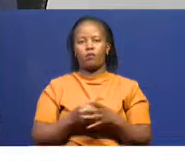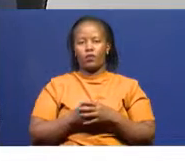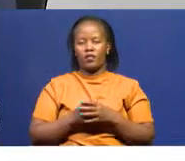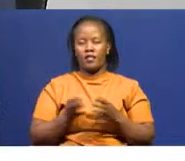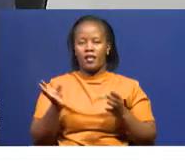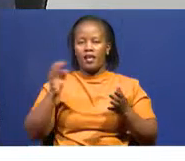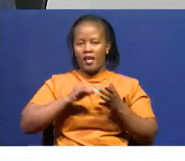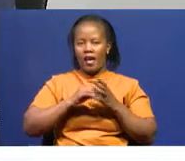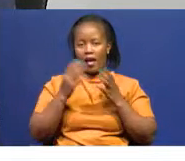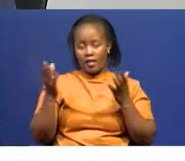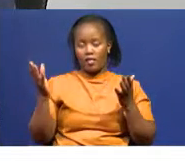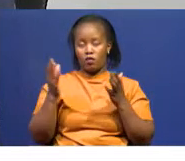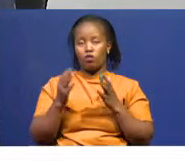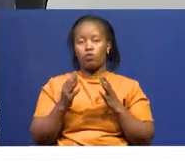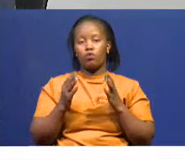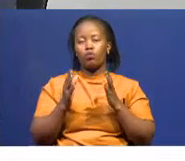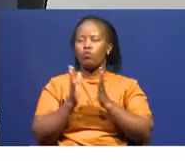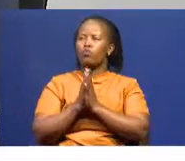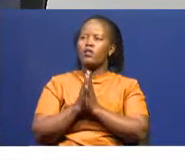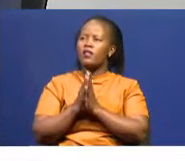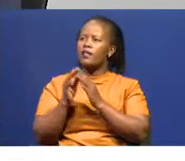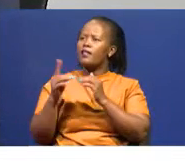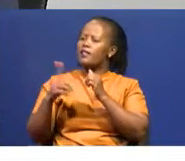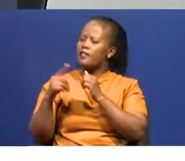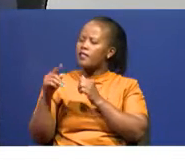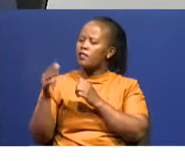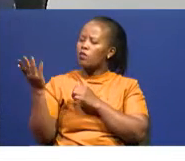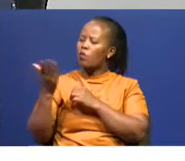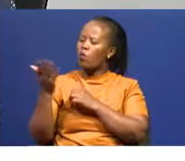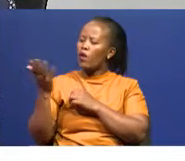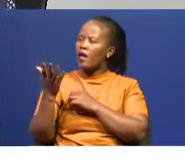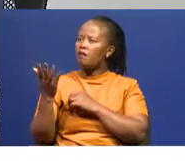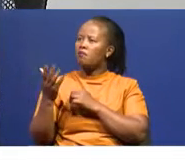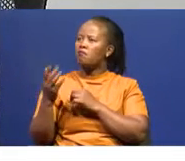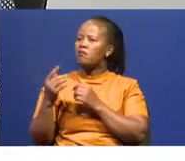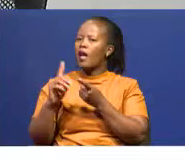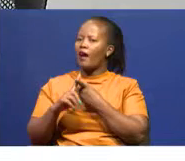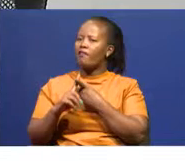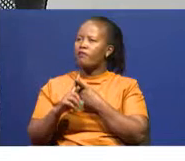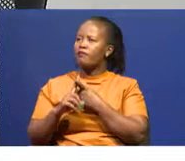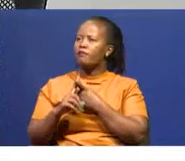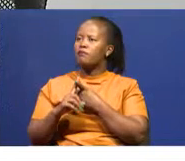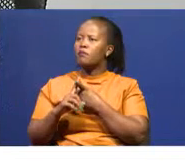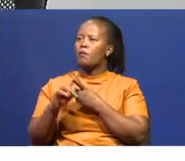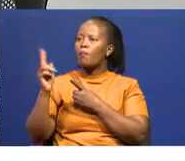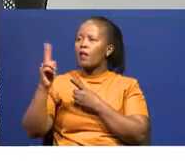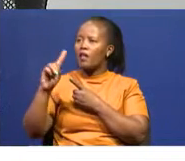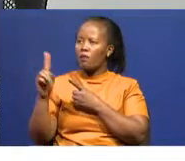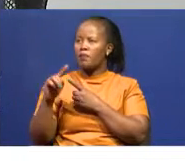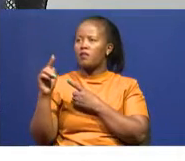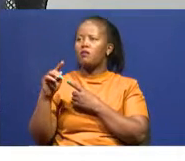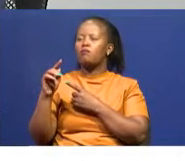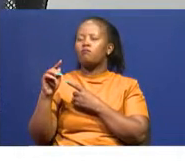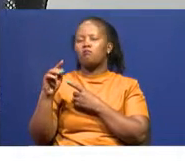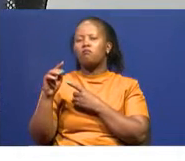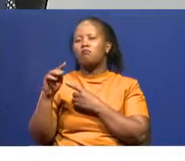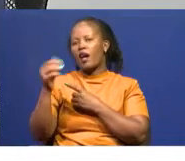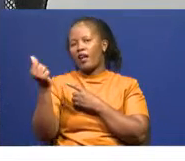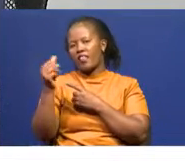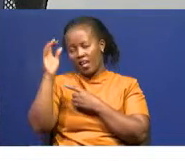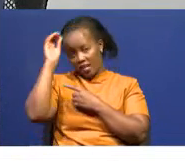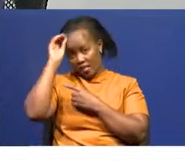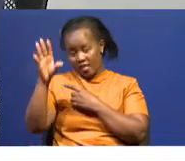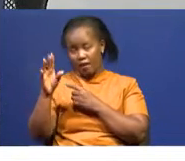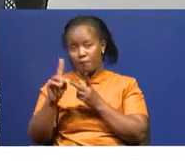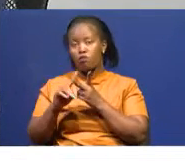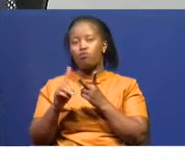the social health insurance. And where are they, the 6? We have Nairobi, mm-hmm. okay, K2RH, we consider that Kiambu. Mm-hmm. We